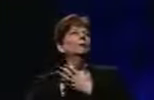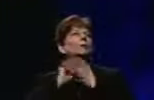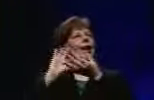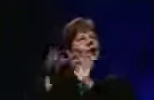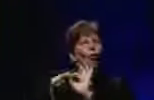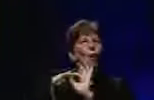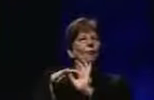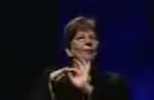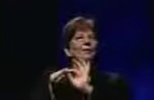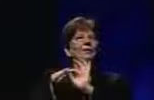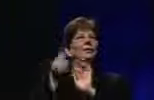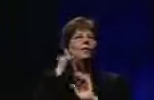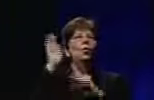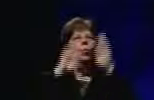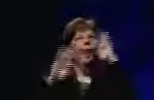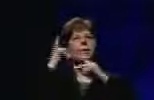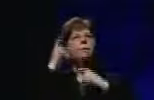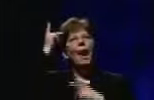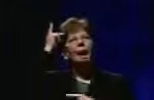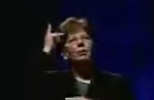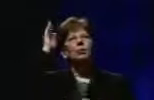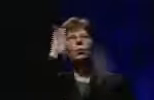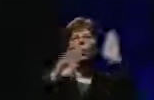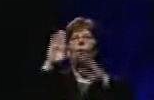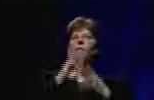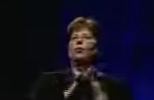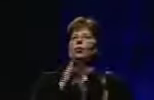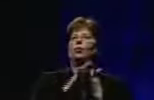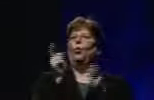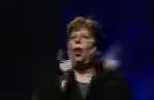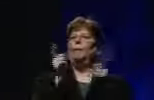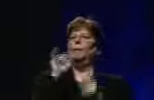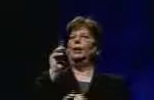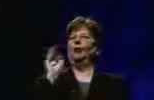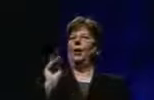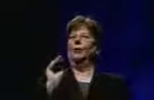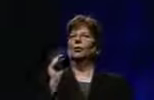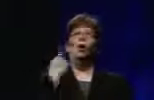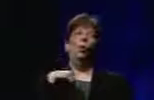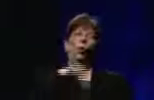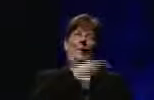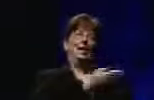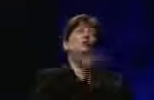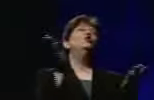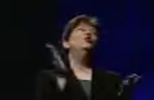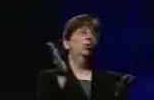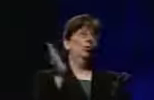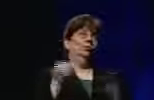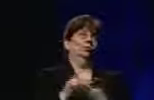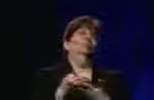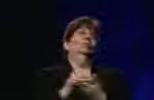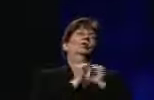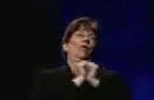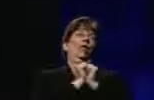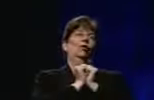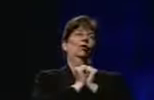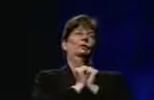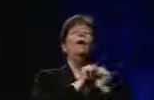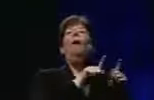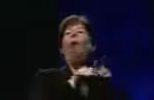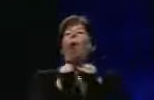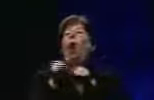interpret for worried parents, for worried school administrators. So we need you by our side. We also